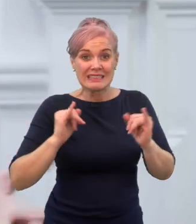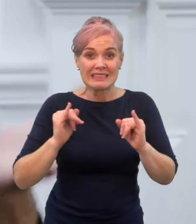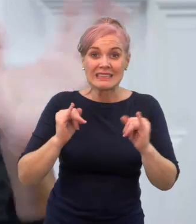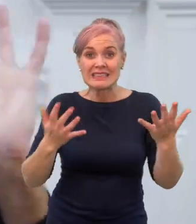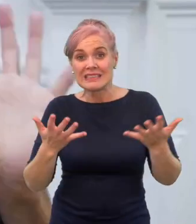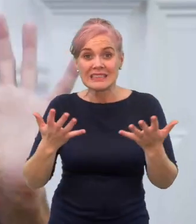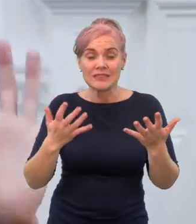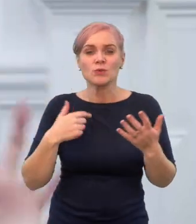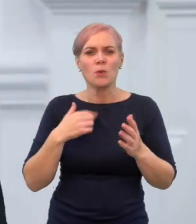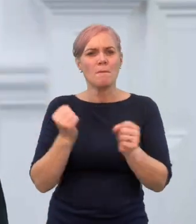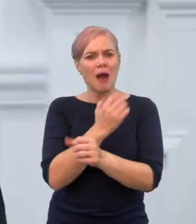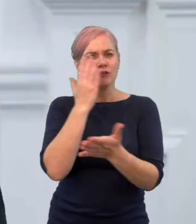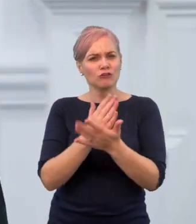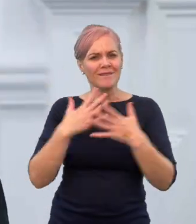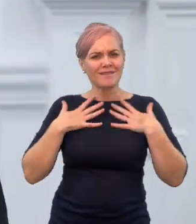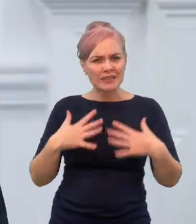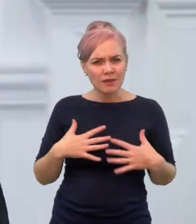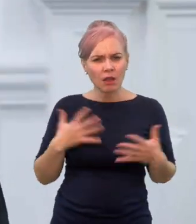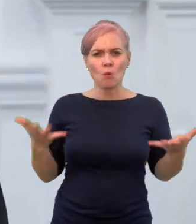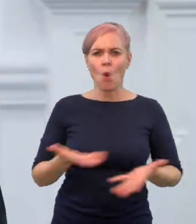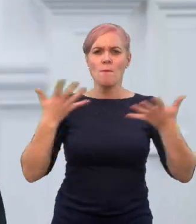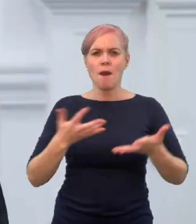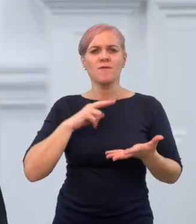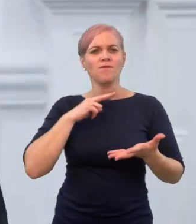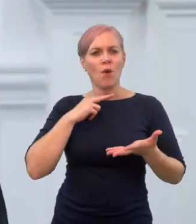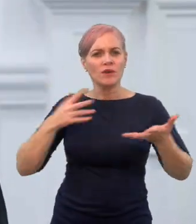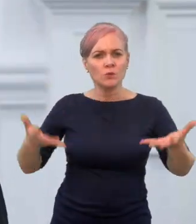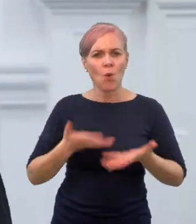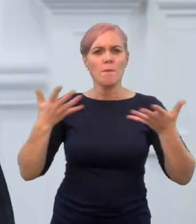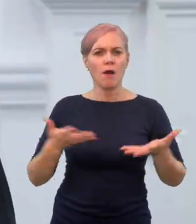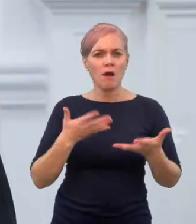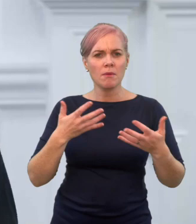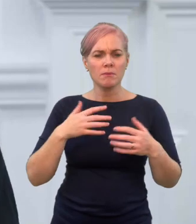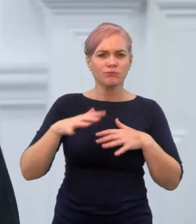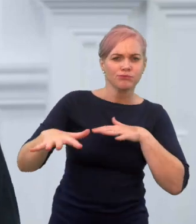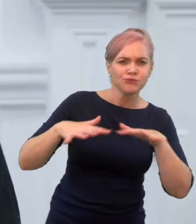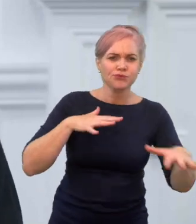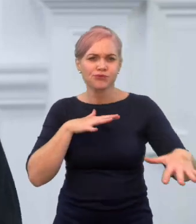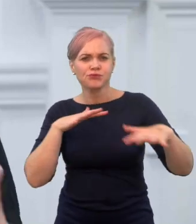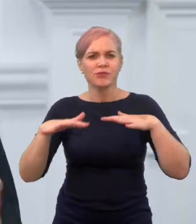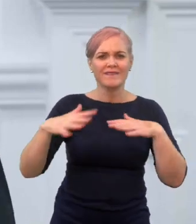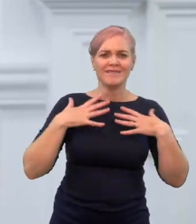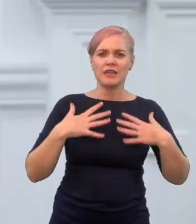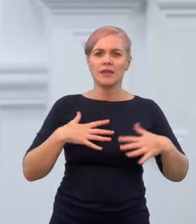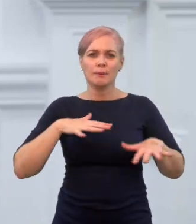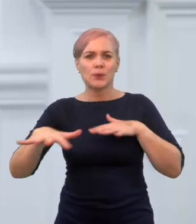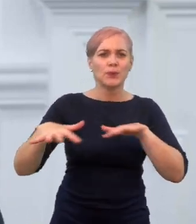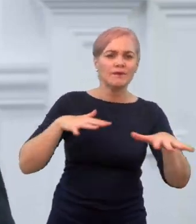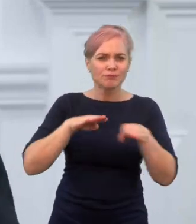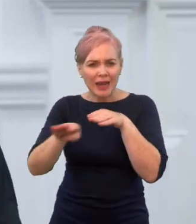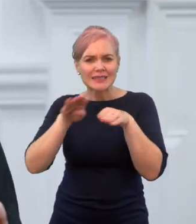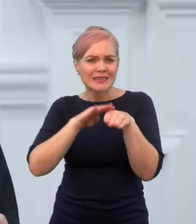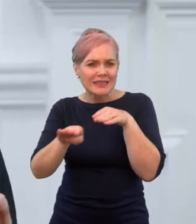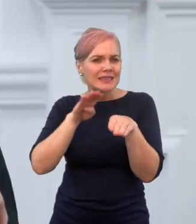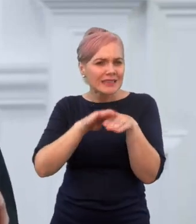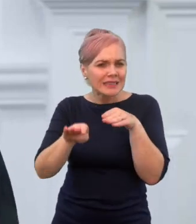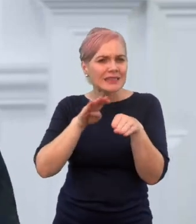can't do a certain lift or anything properly. So we do make sure we're physically warmed up, vocally warmed up, and we practice all